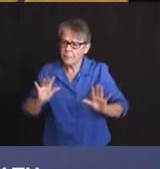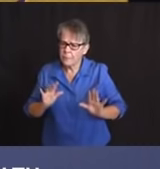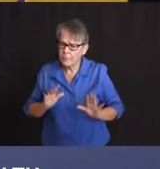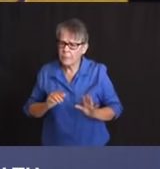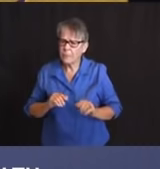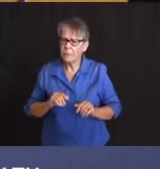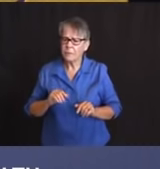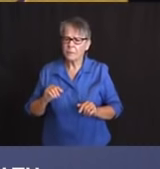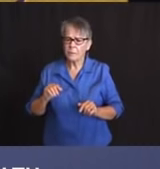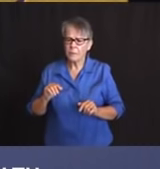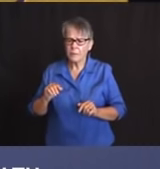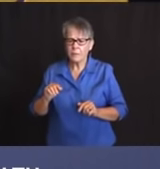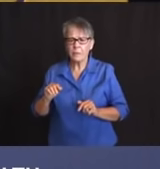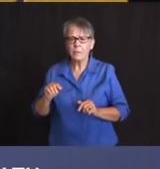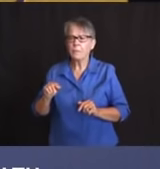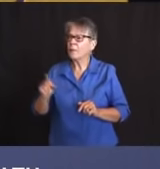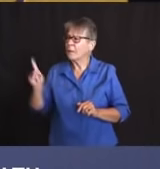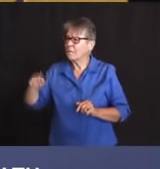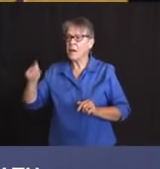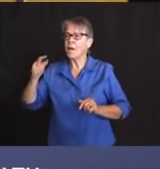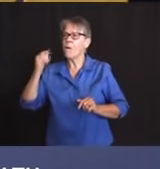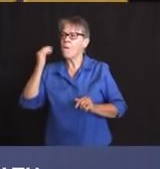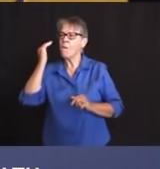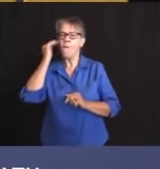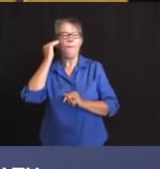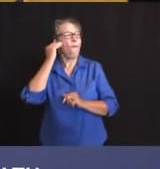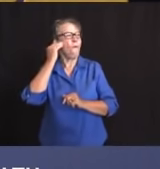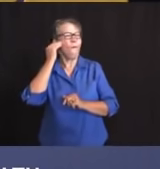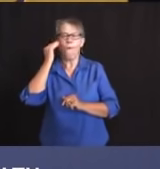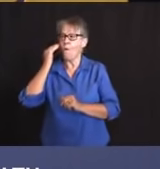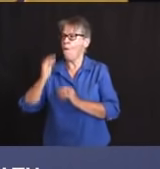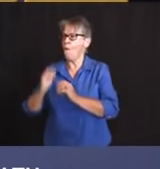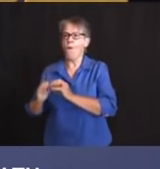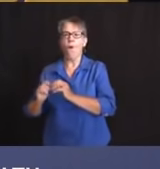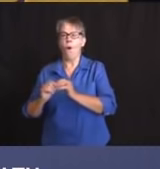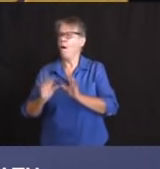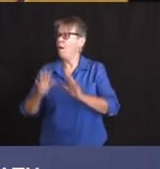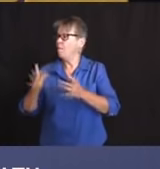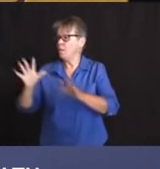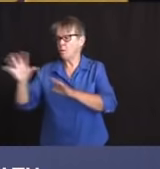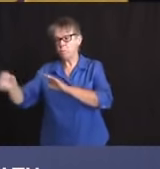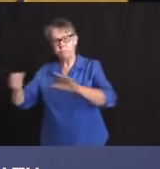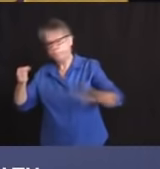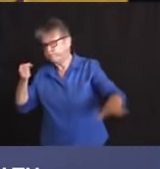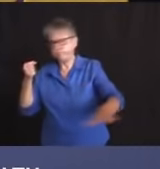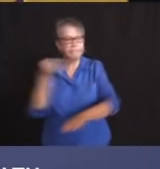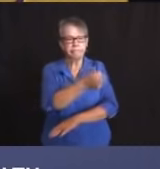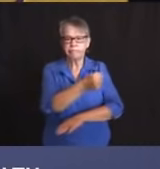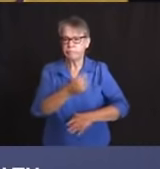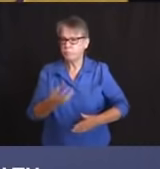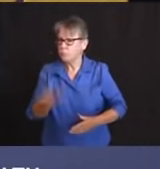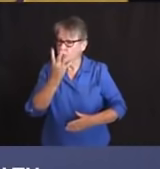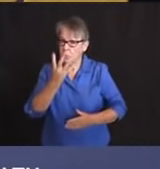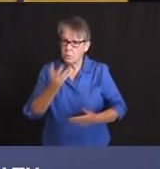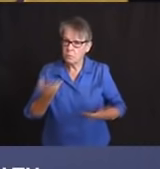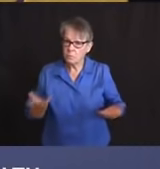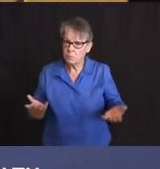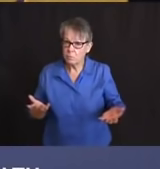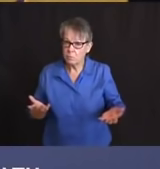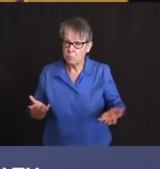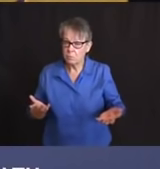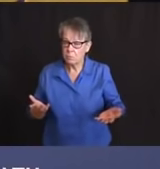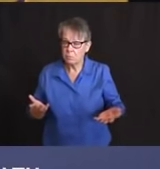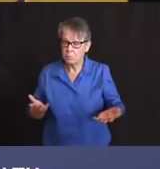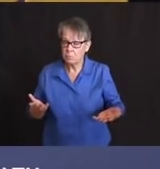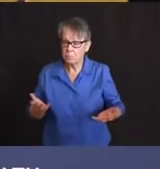you'll pay a big price. And so that's the spirit. So you're trying to balance, like a lot of things, we're balancing public health with the sacred right to